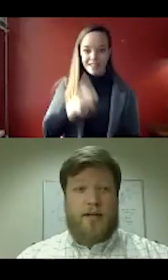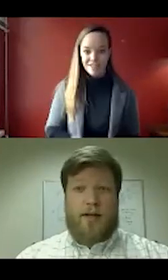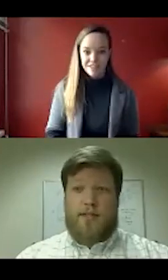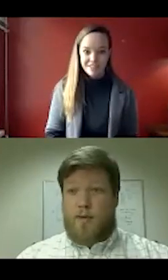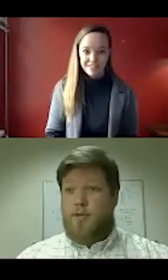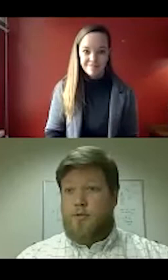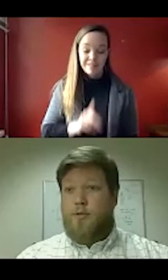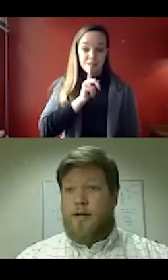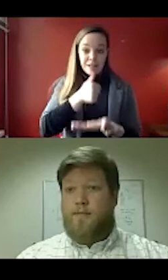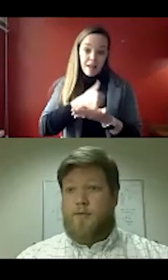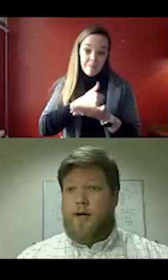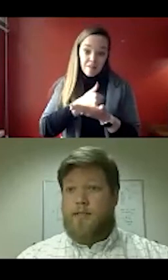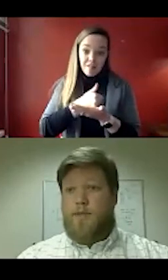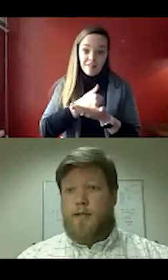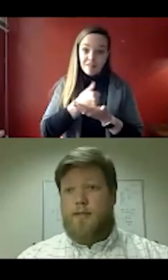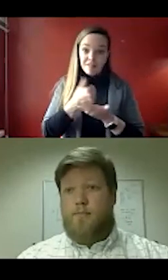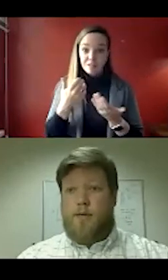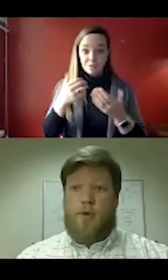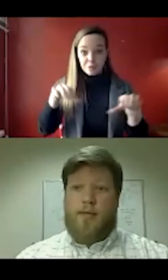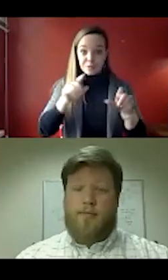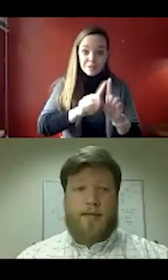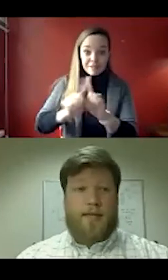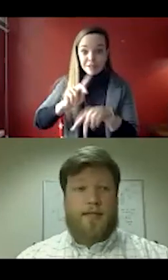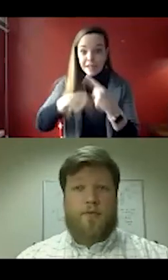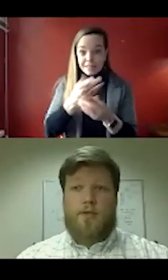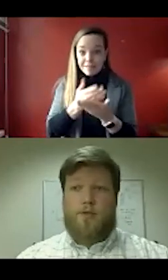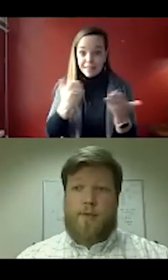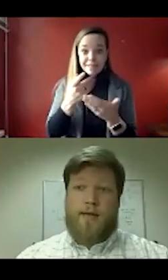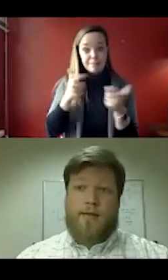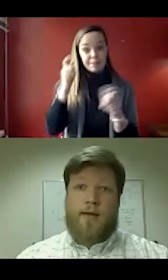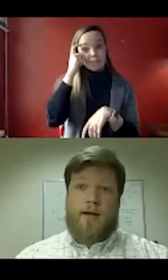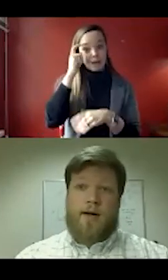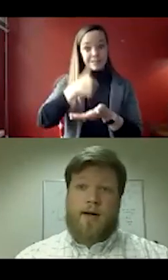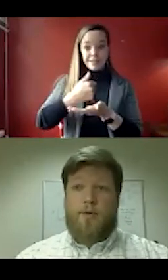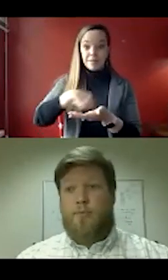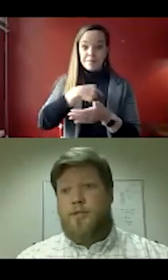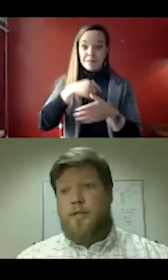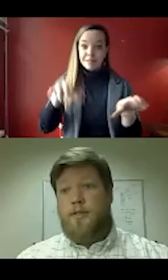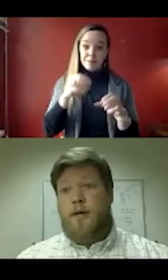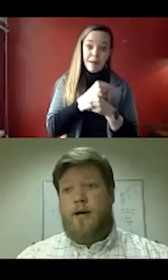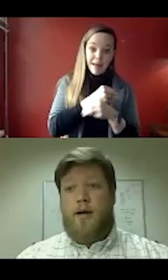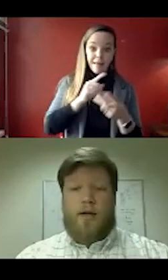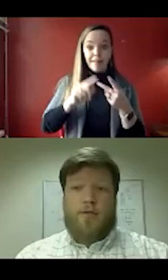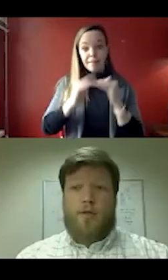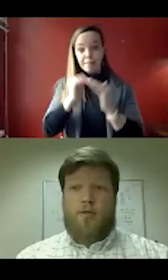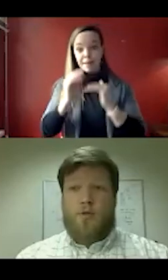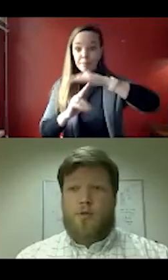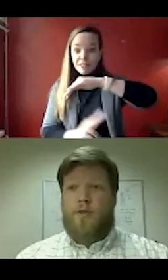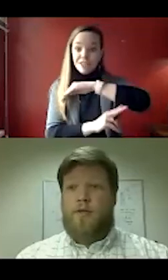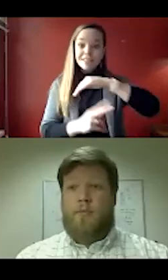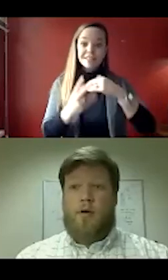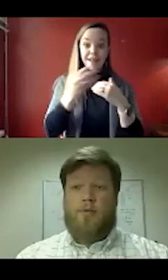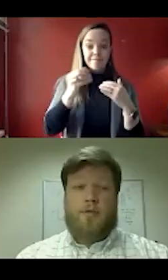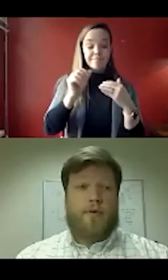helpful to be able to do lots of different kinds of things, and big brains make it easy for us to do math, build bridges, and also all sorts